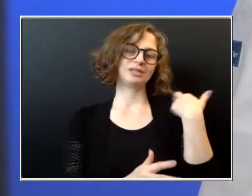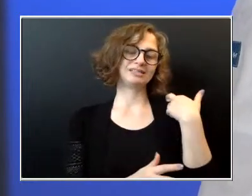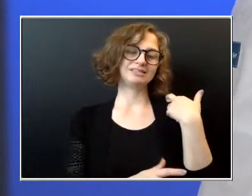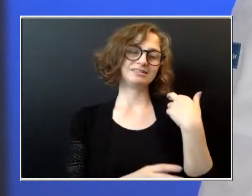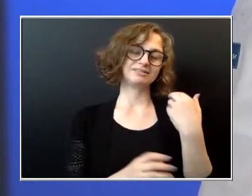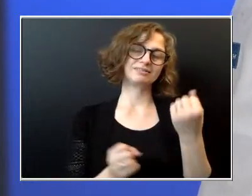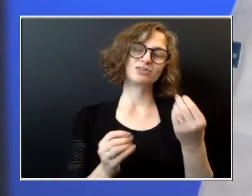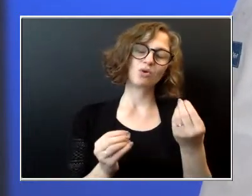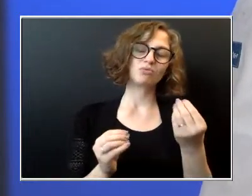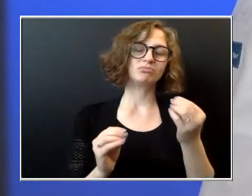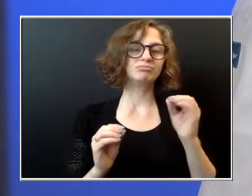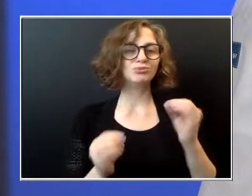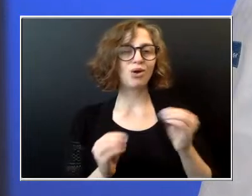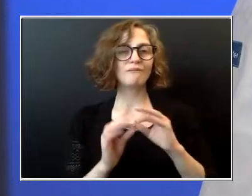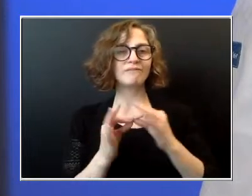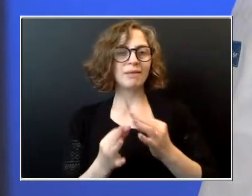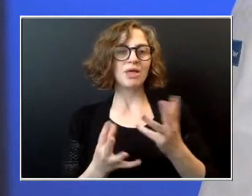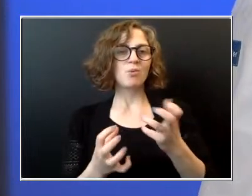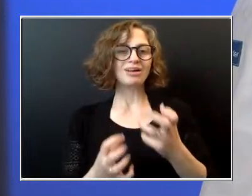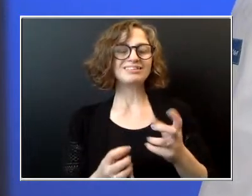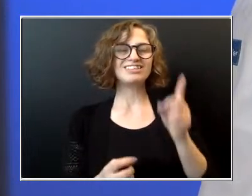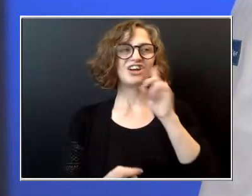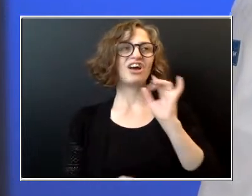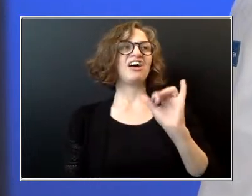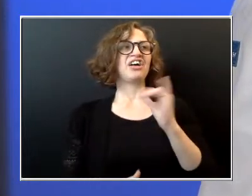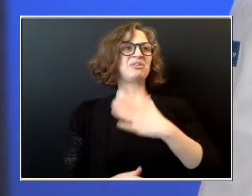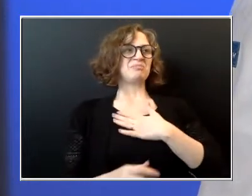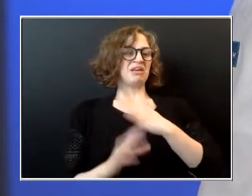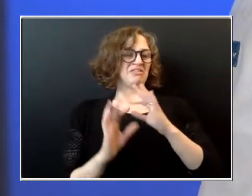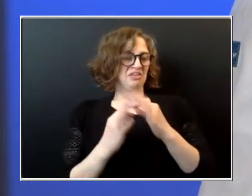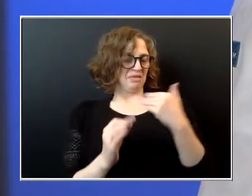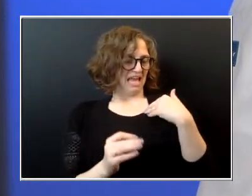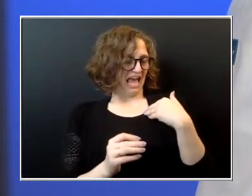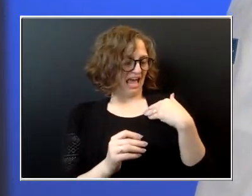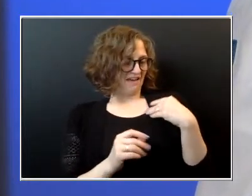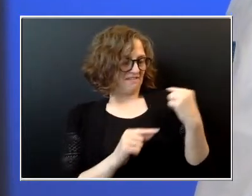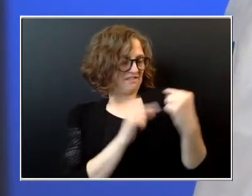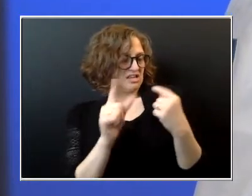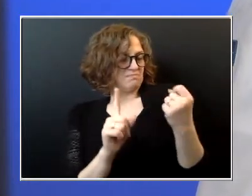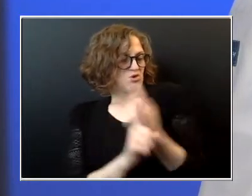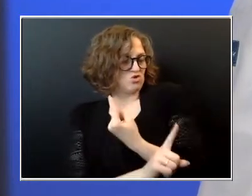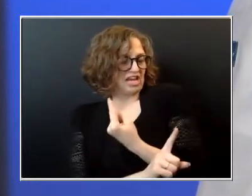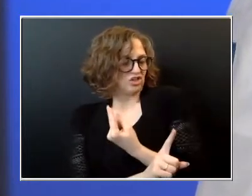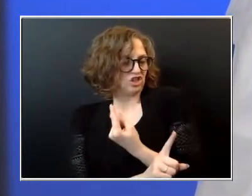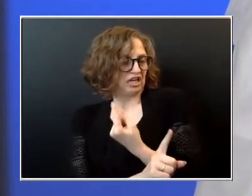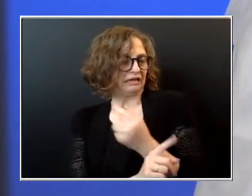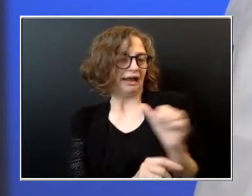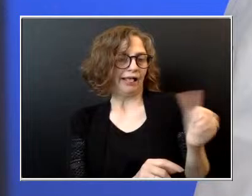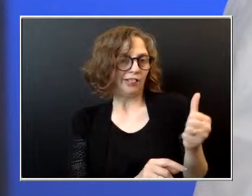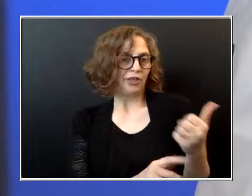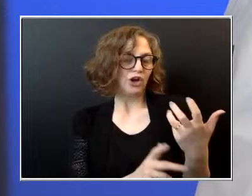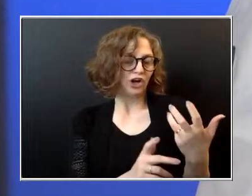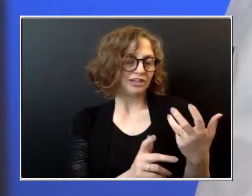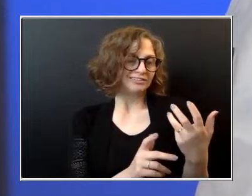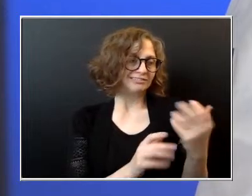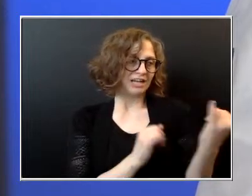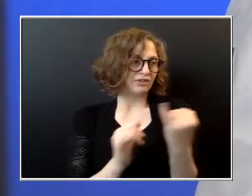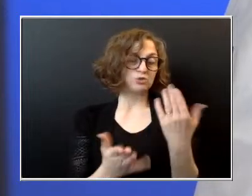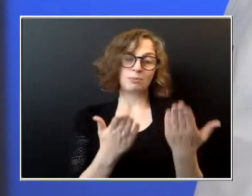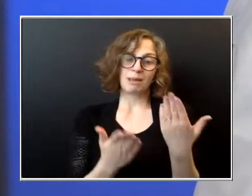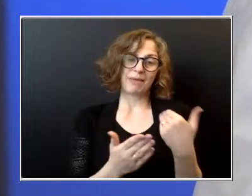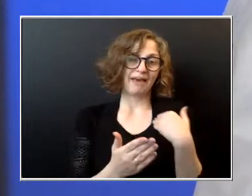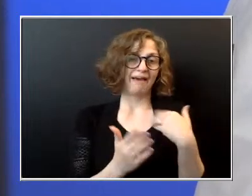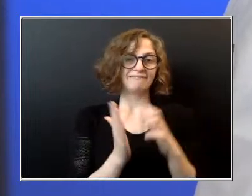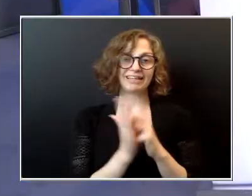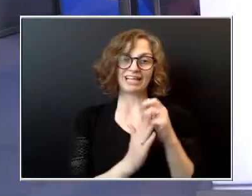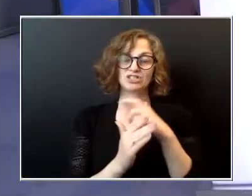a mutation in their family and that other relatives can be at risk for cancer. But whether we do this testing or not, there's still that risk.